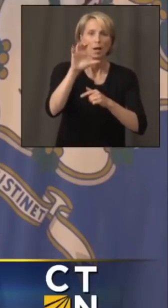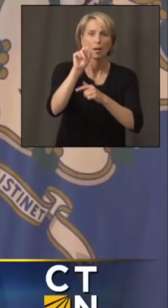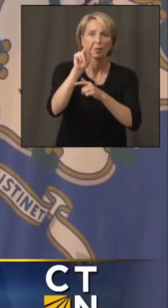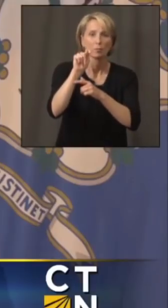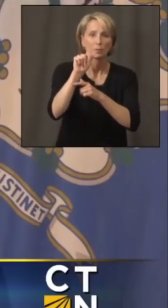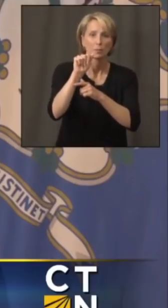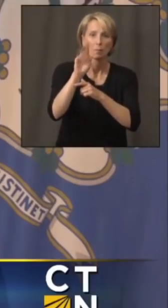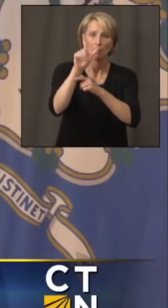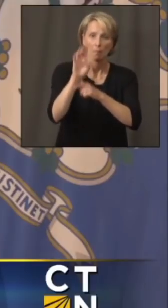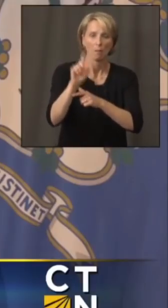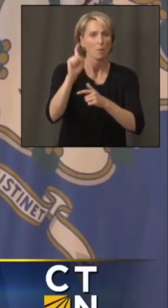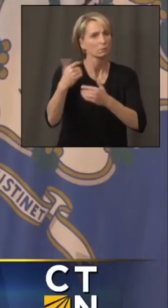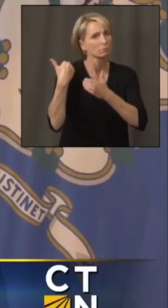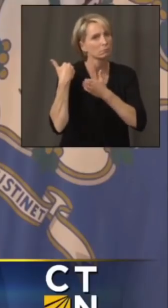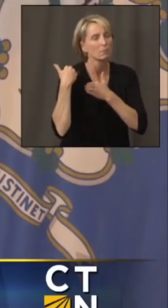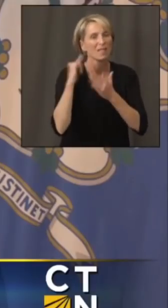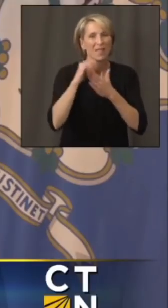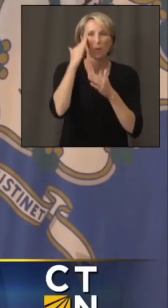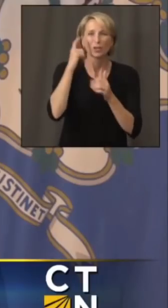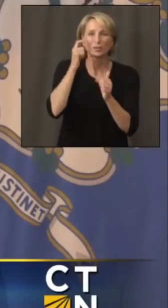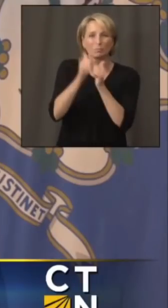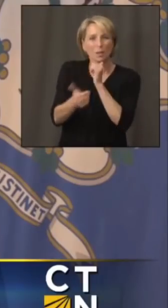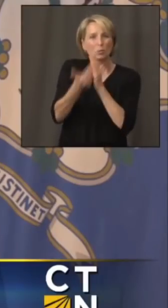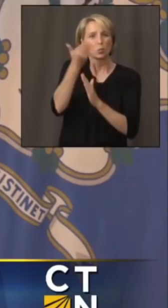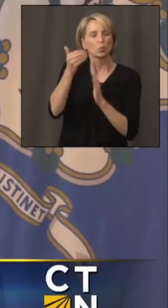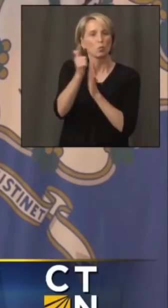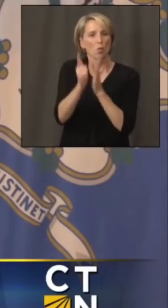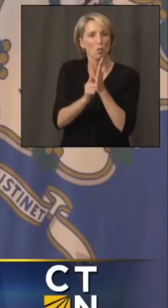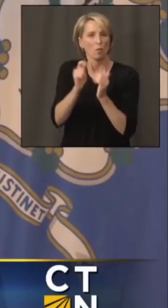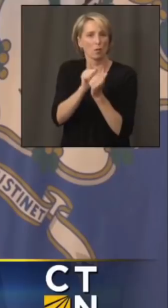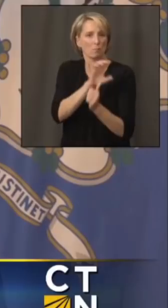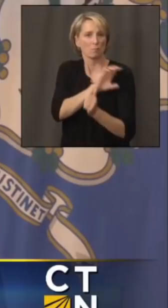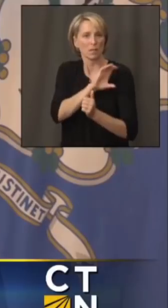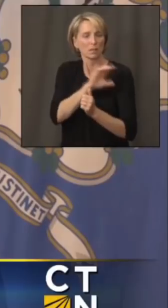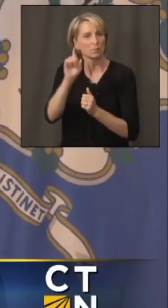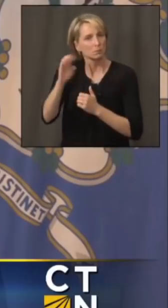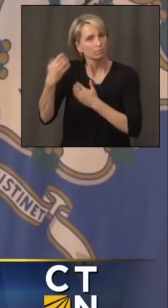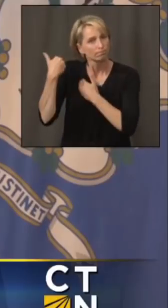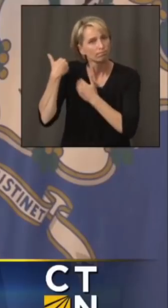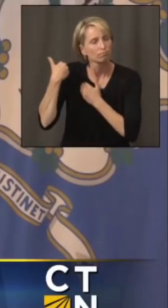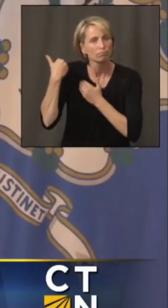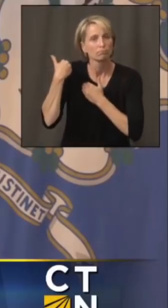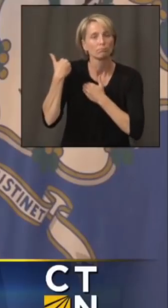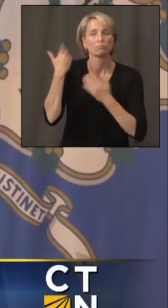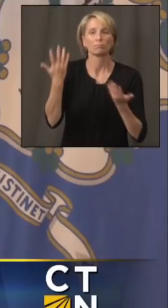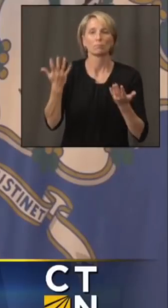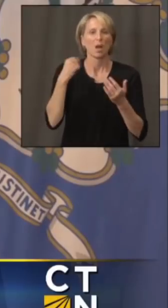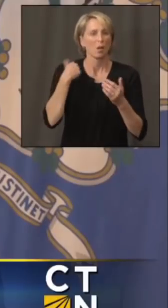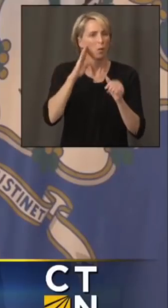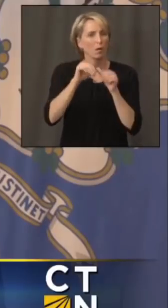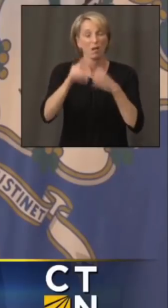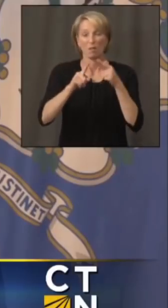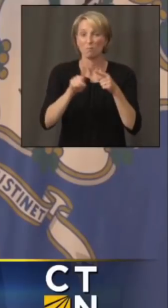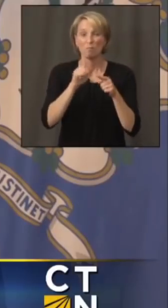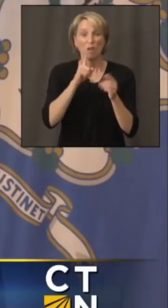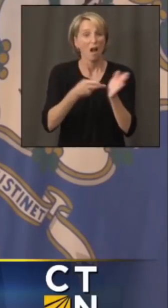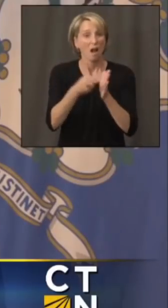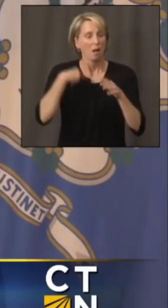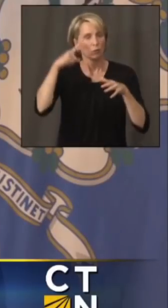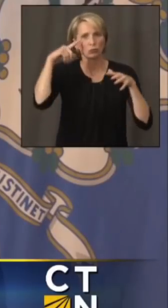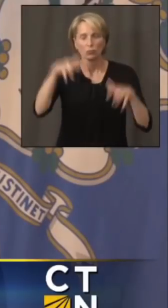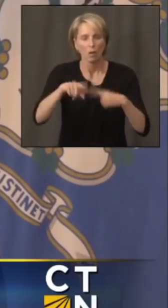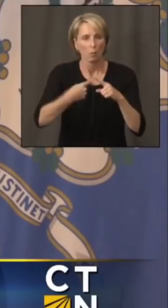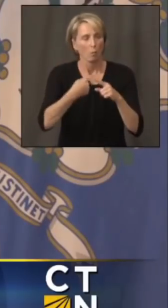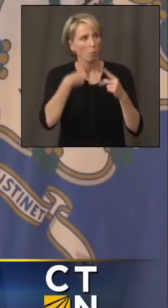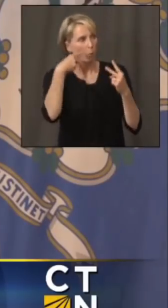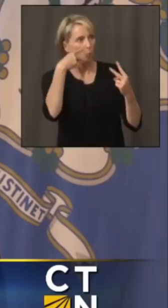accountability bill, and we don't necessarily stop there. I was shocked to see that, and shocked